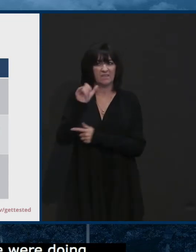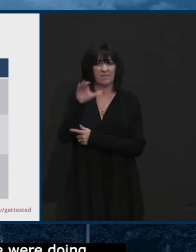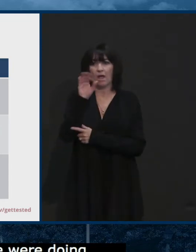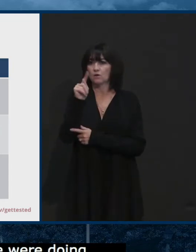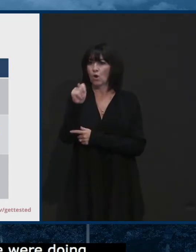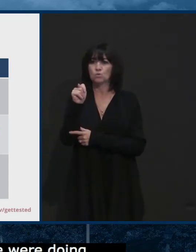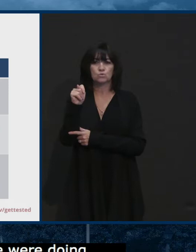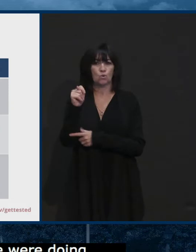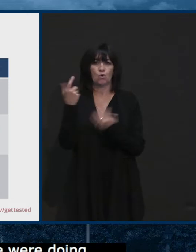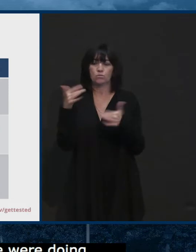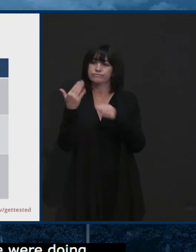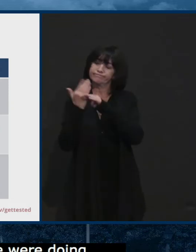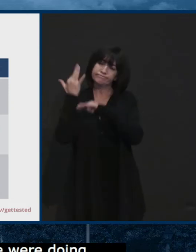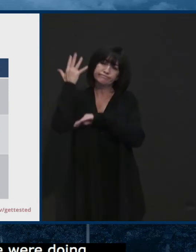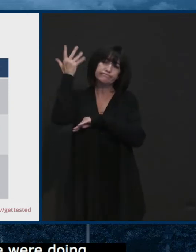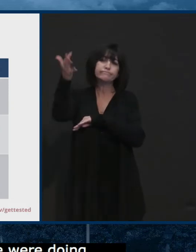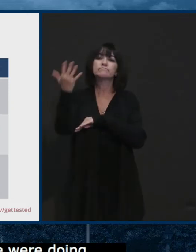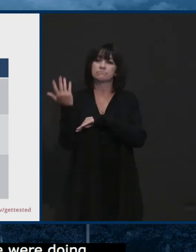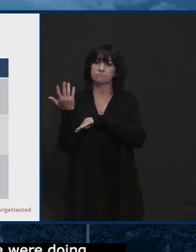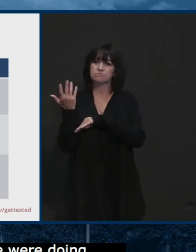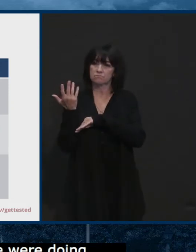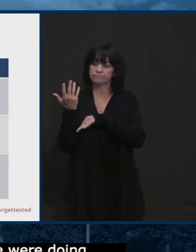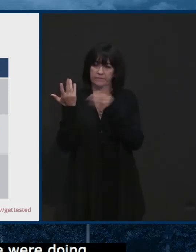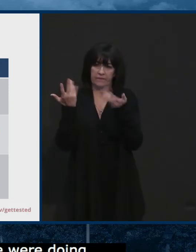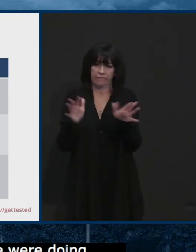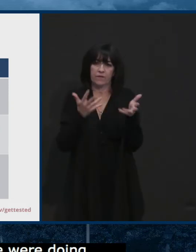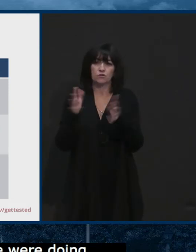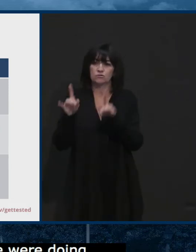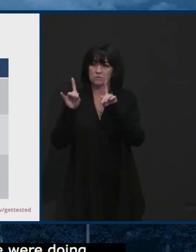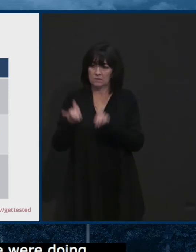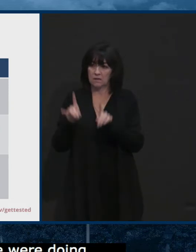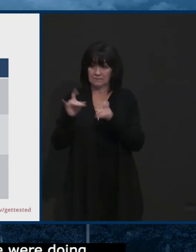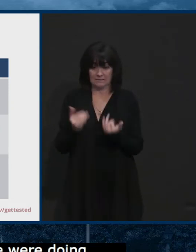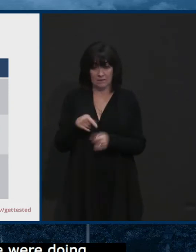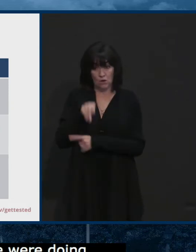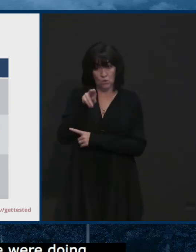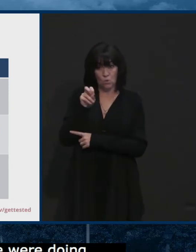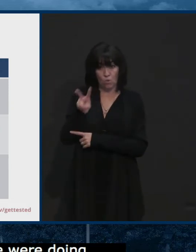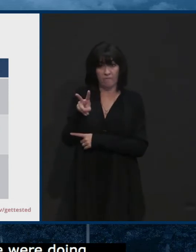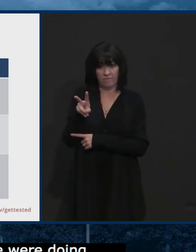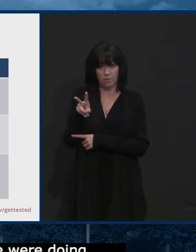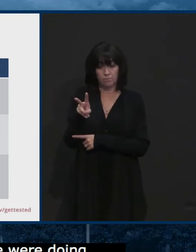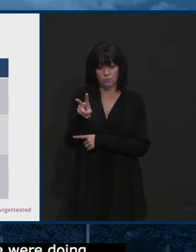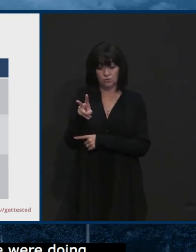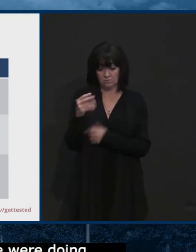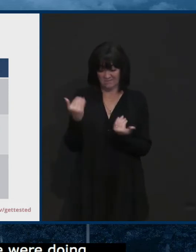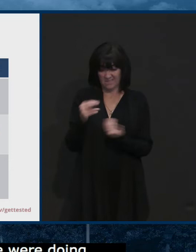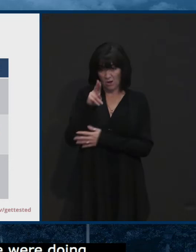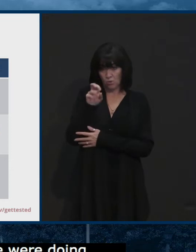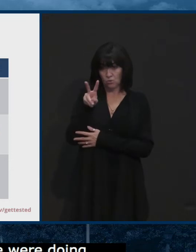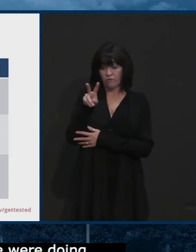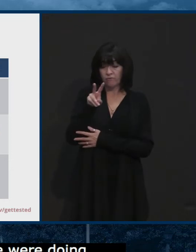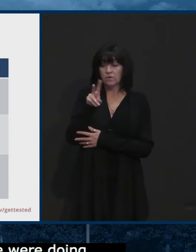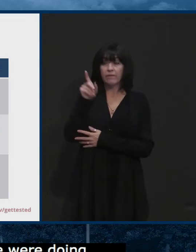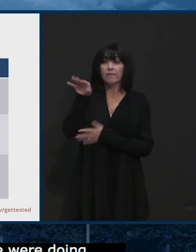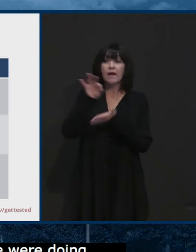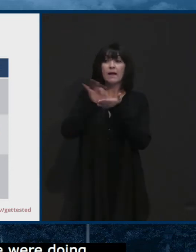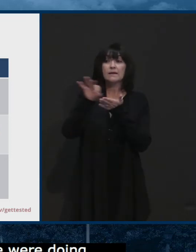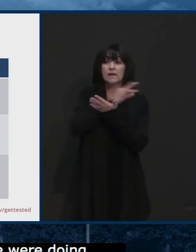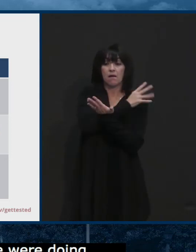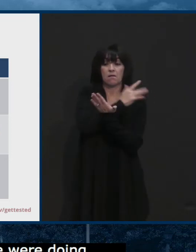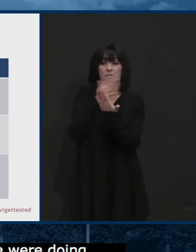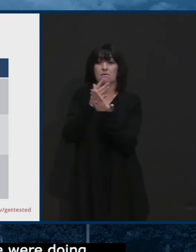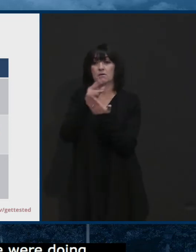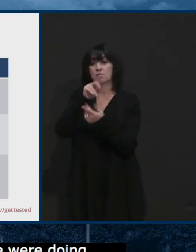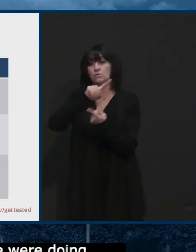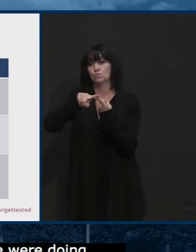last number out of the water for July and August. November, just as of the 6th of November, we were at 23,000. Just